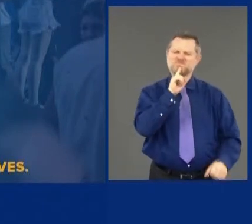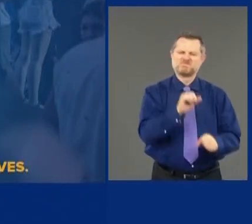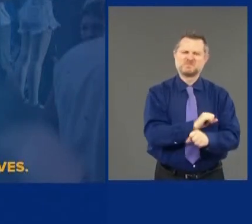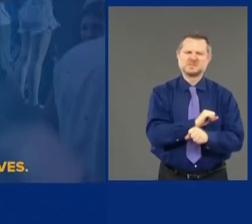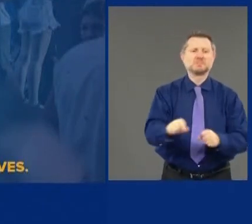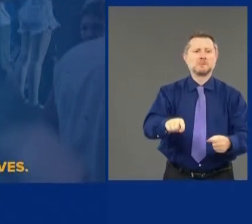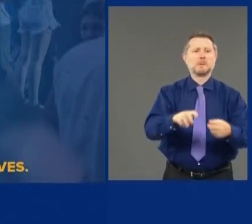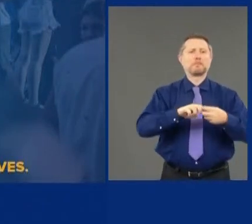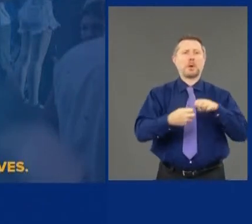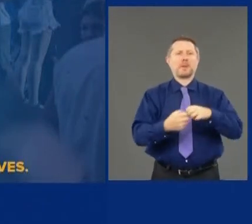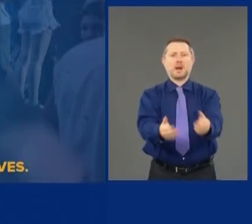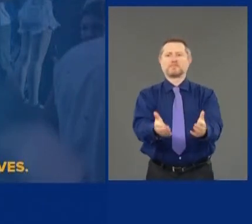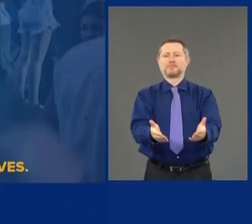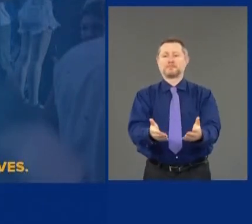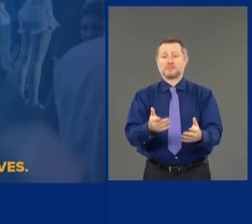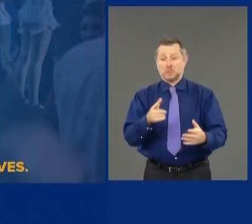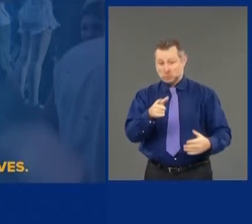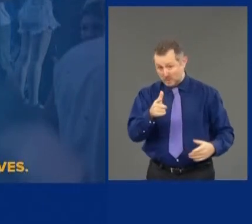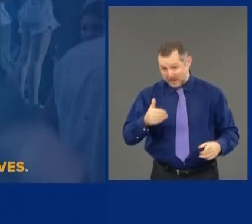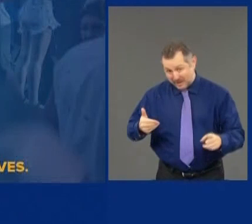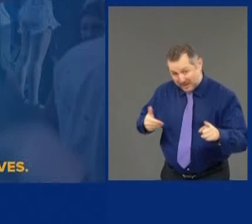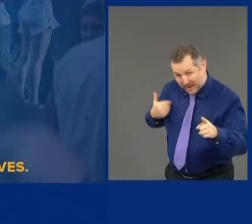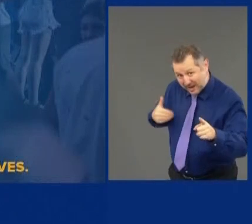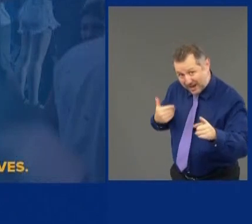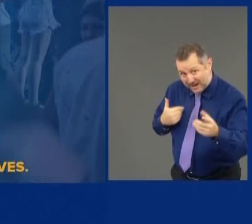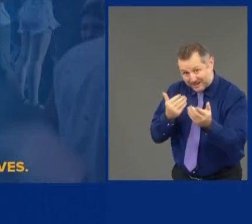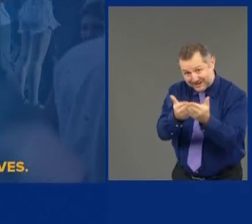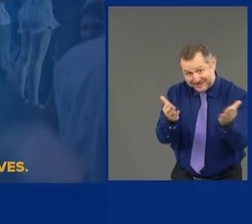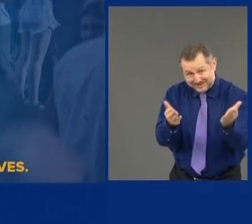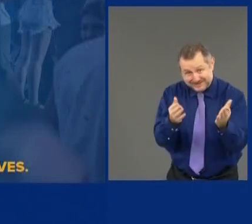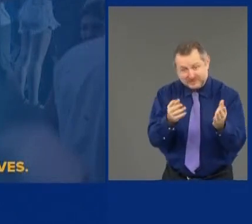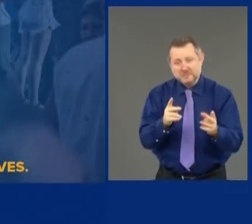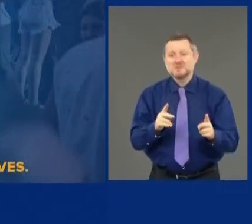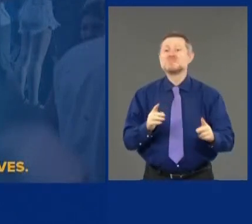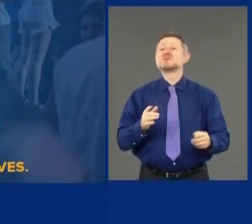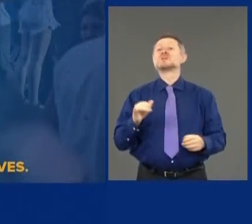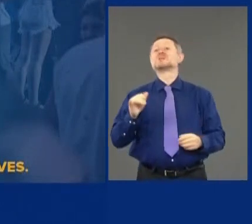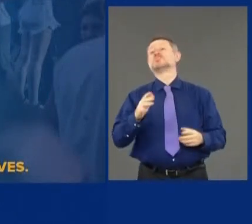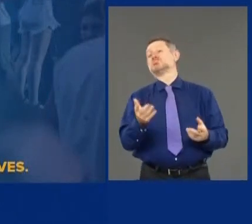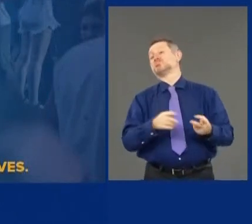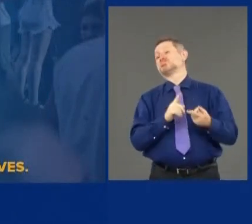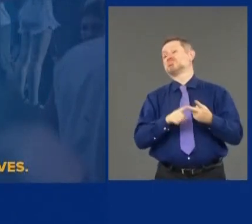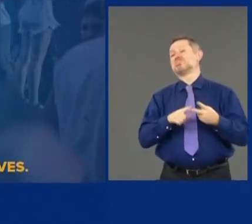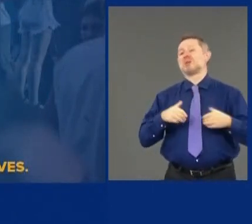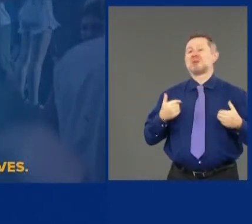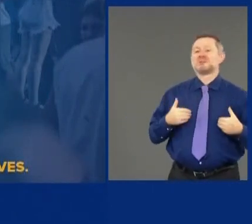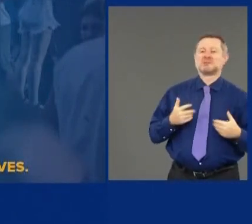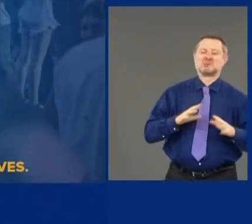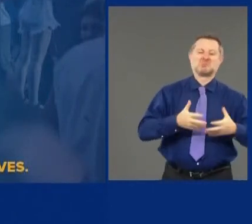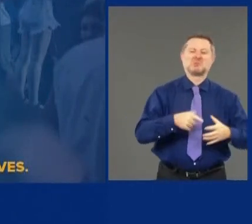Even if you are young people, and even if the compliance is slipping among young people